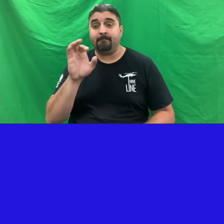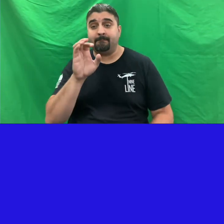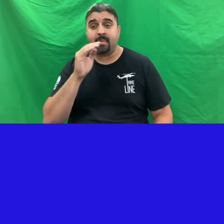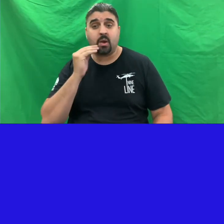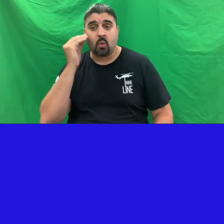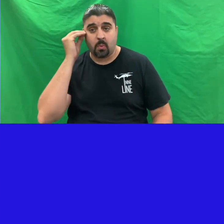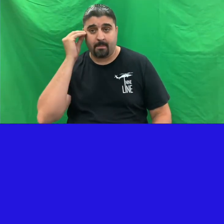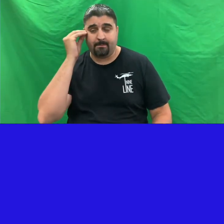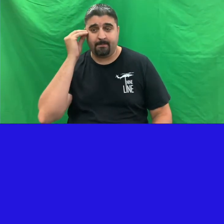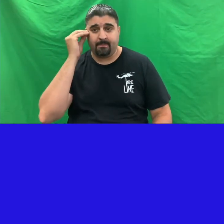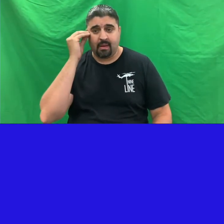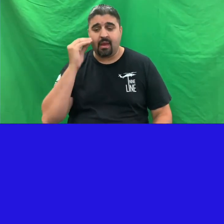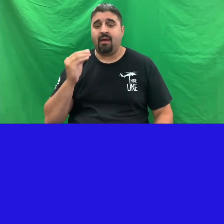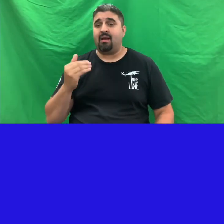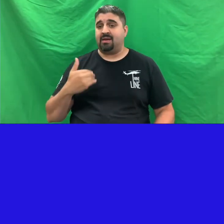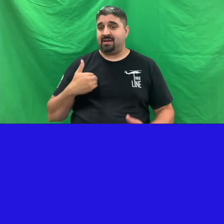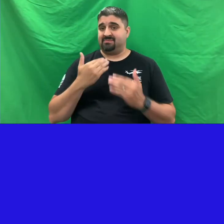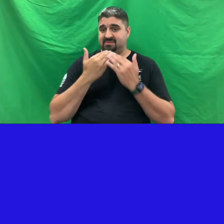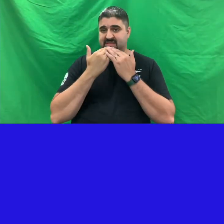will cheer him up."